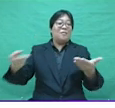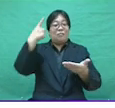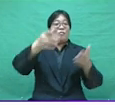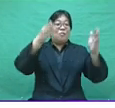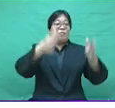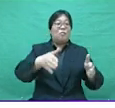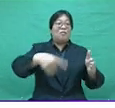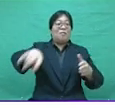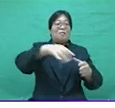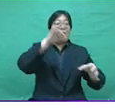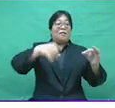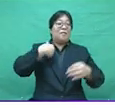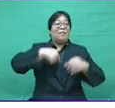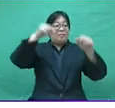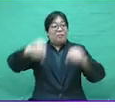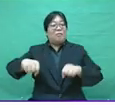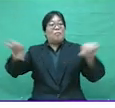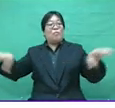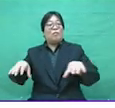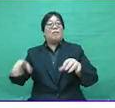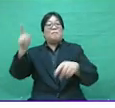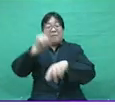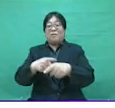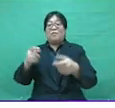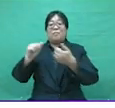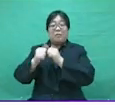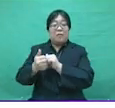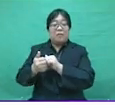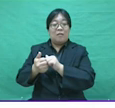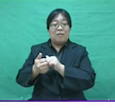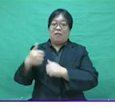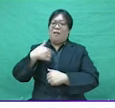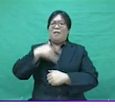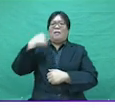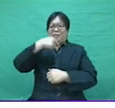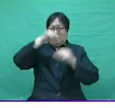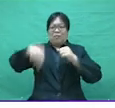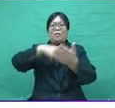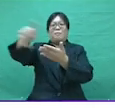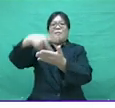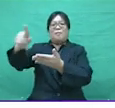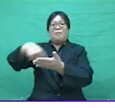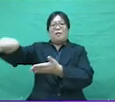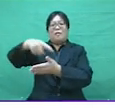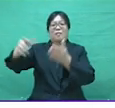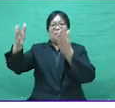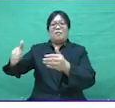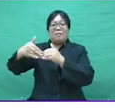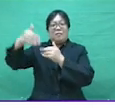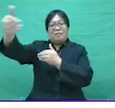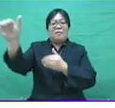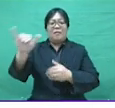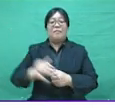the coverage for those people? If we have been able to do that in a crisis, I think we should be able to cover these people even